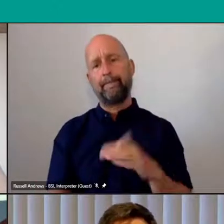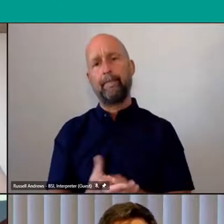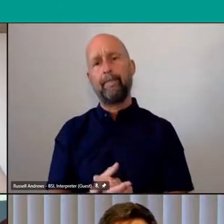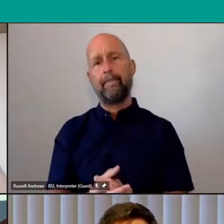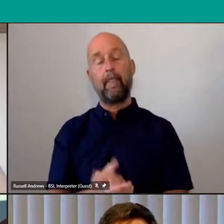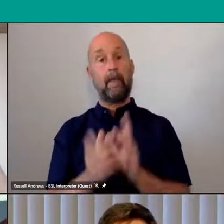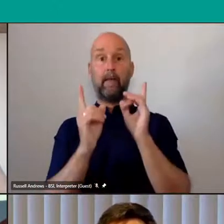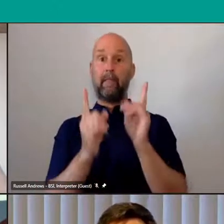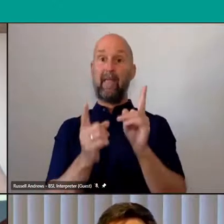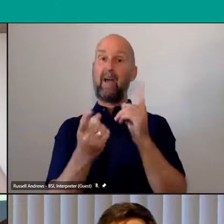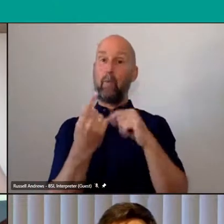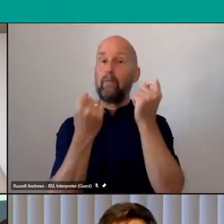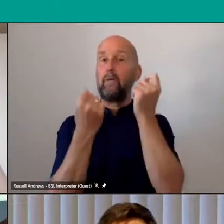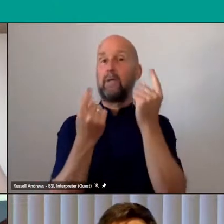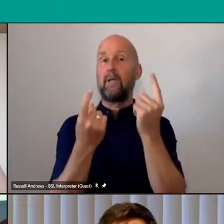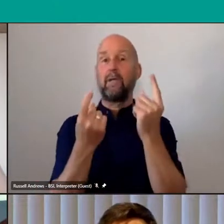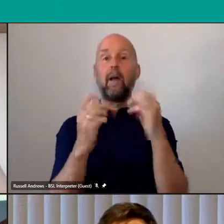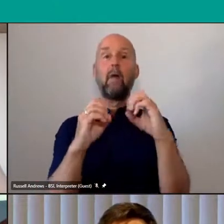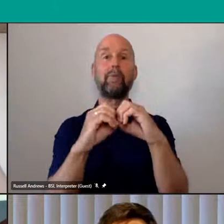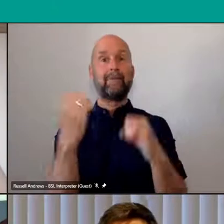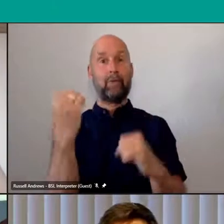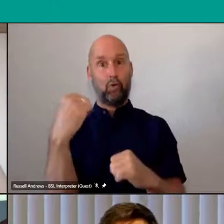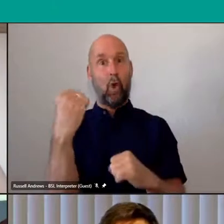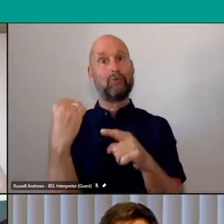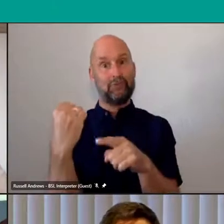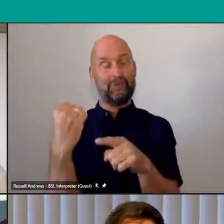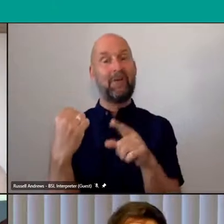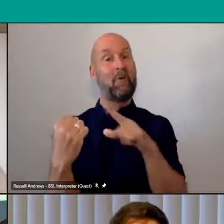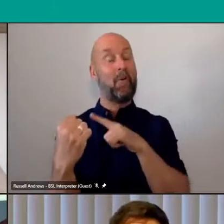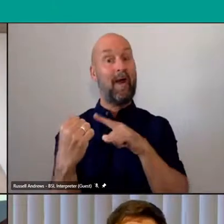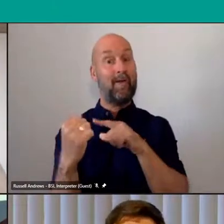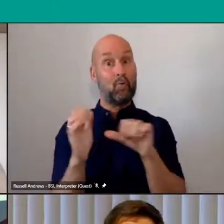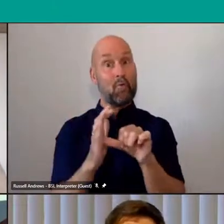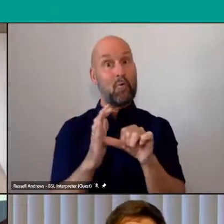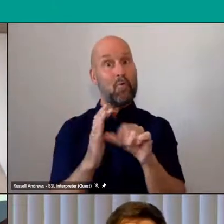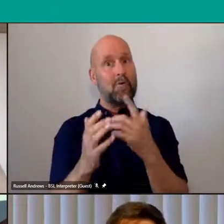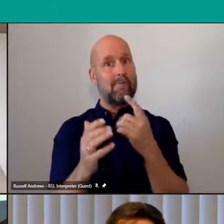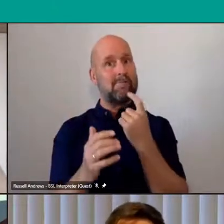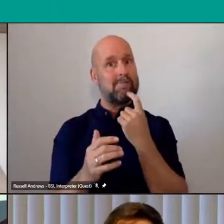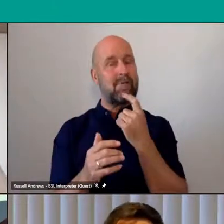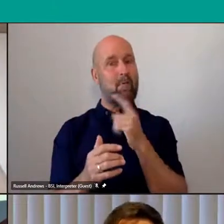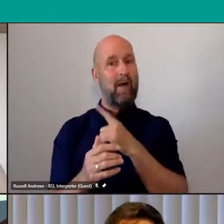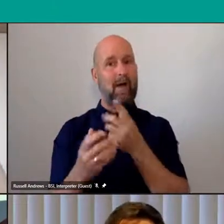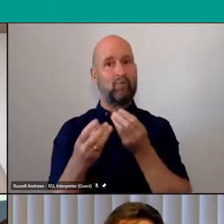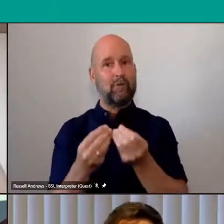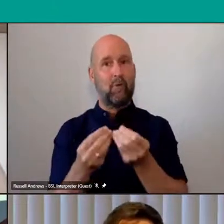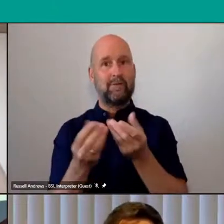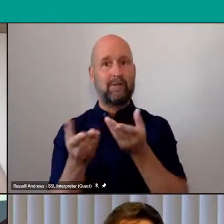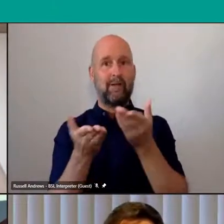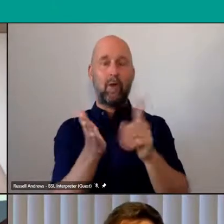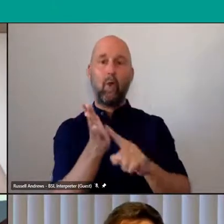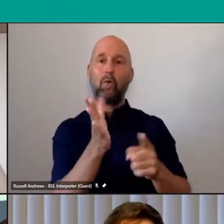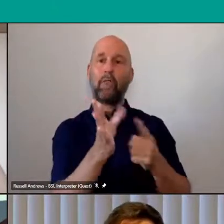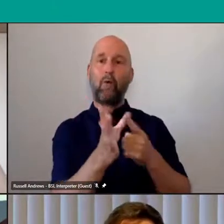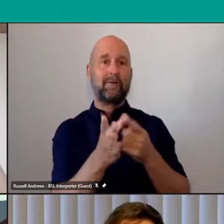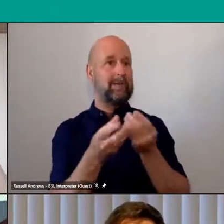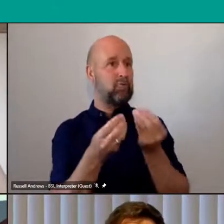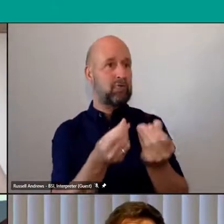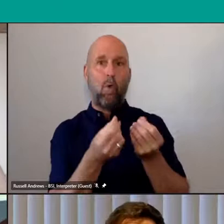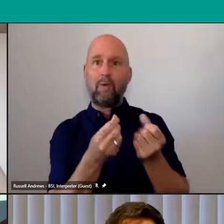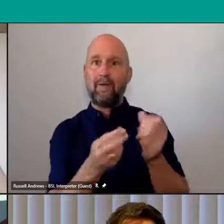that's understood. I can see Brenda nodding. I think, you know, it's challenging, of course, given the resources that local authorities have at their disposal. You know,